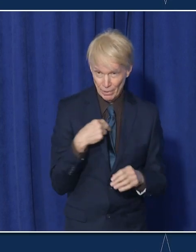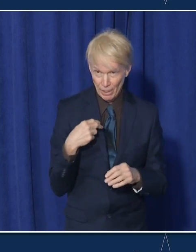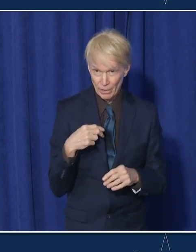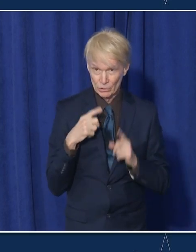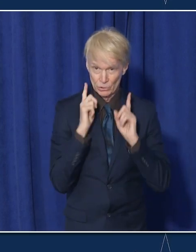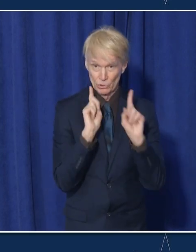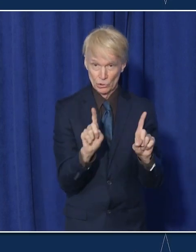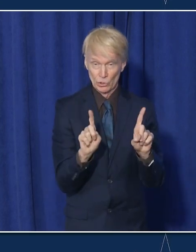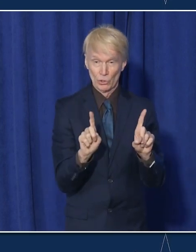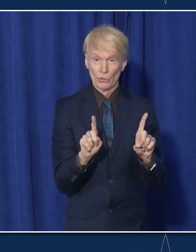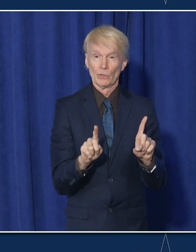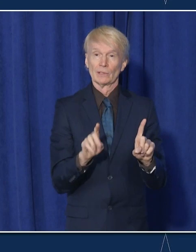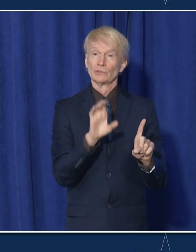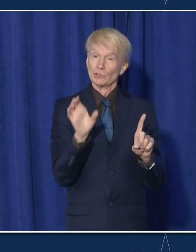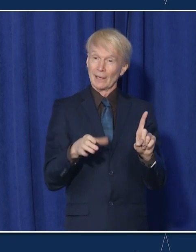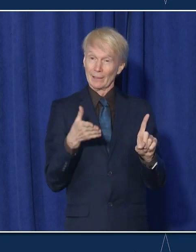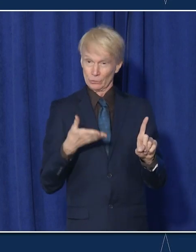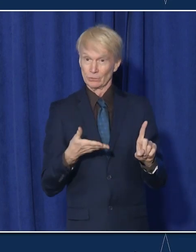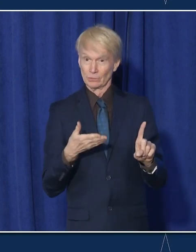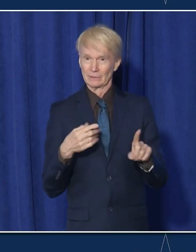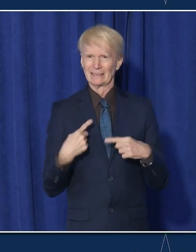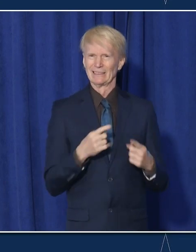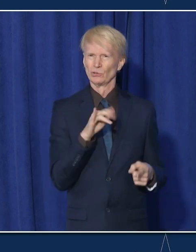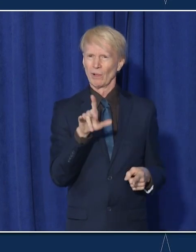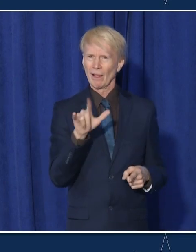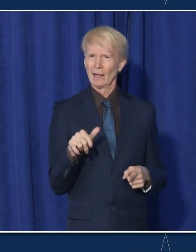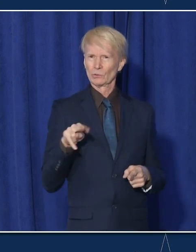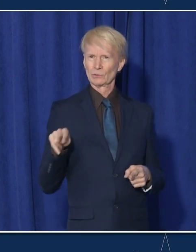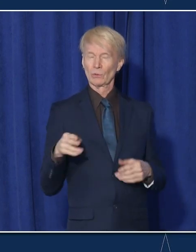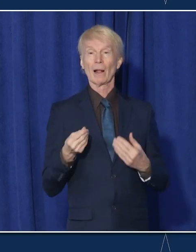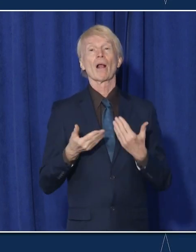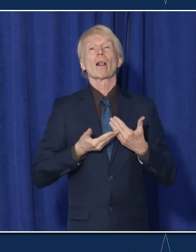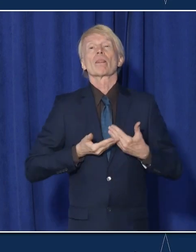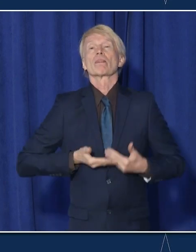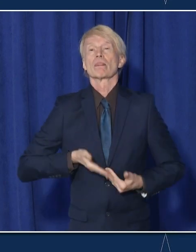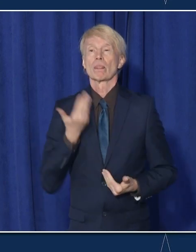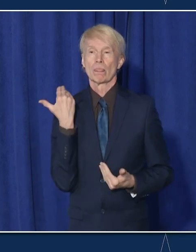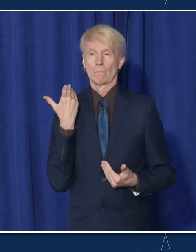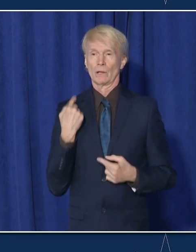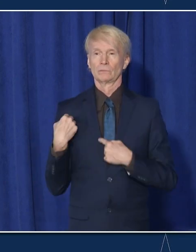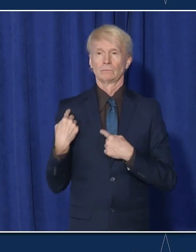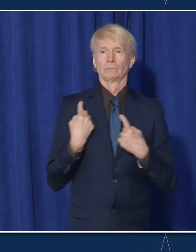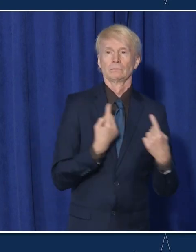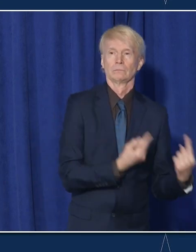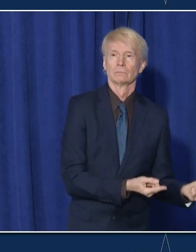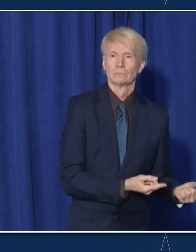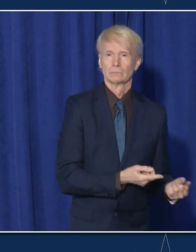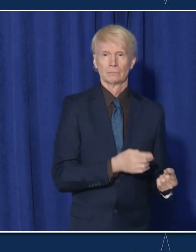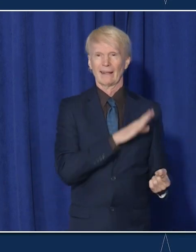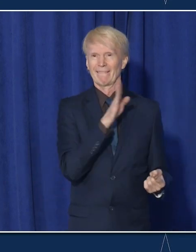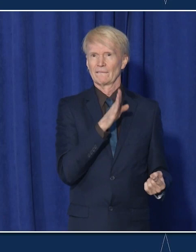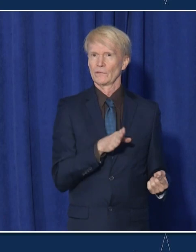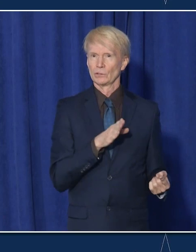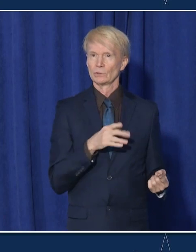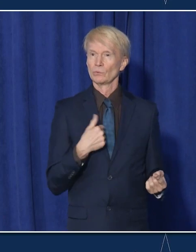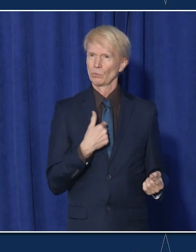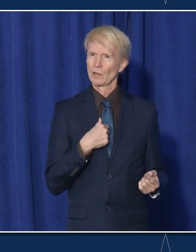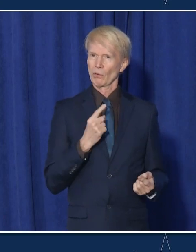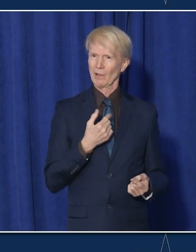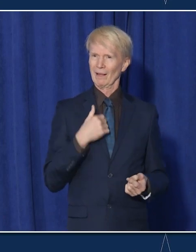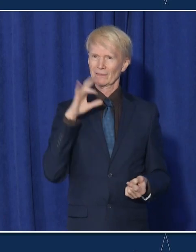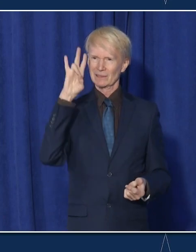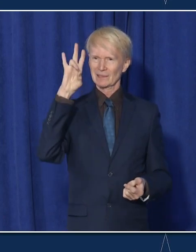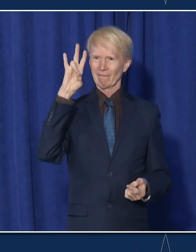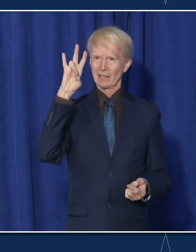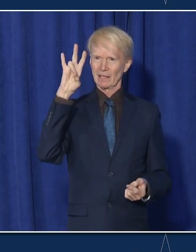at any point since July 2022, and almost the lowest that we have ever been. We're currently averaging just 7